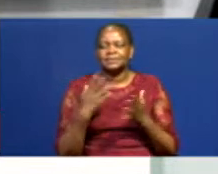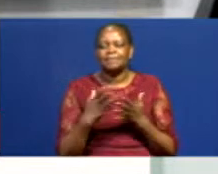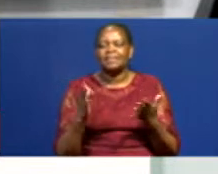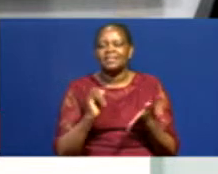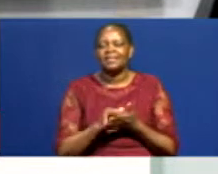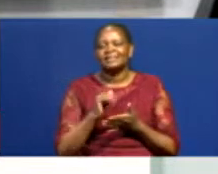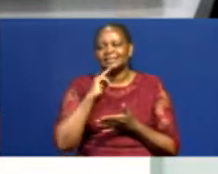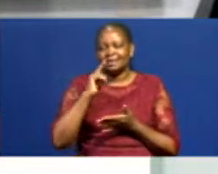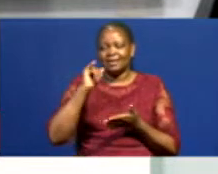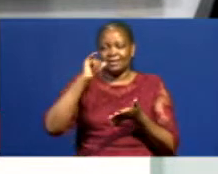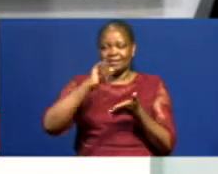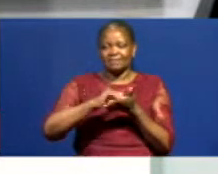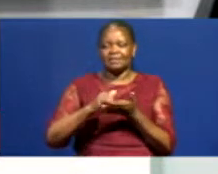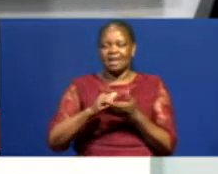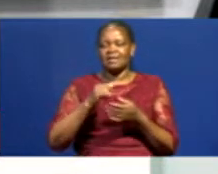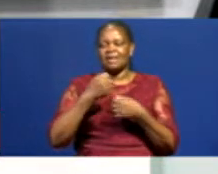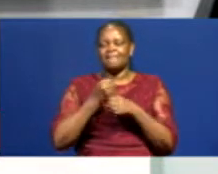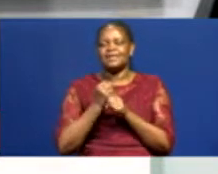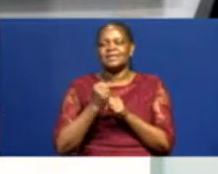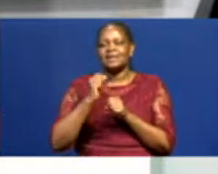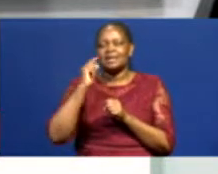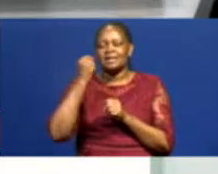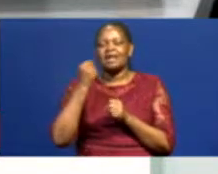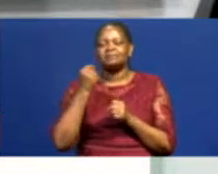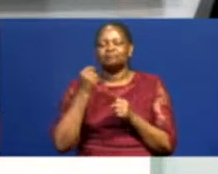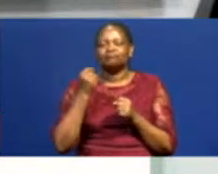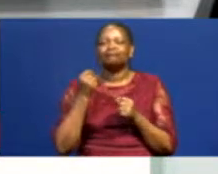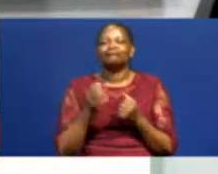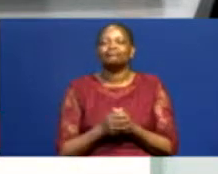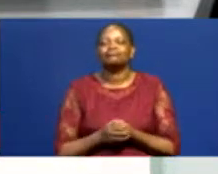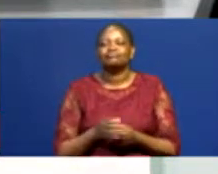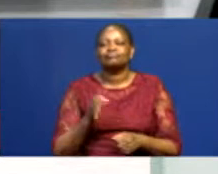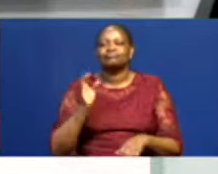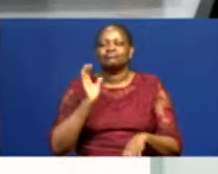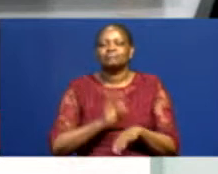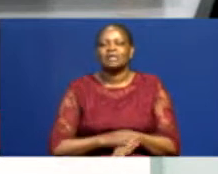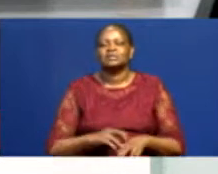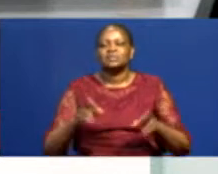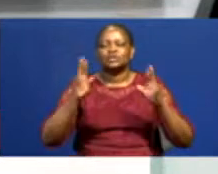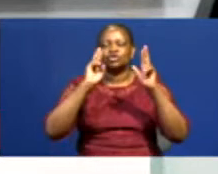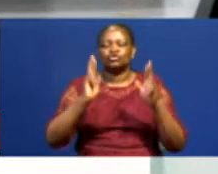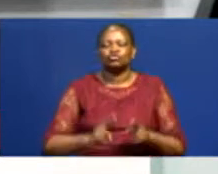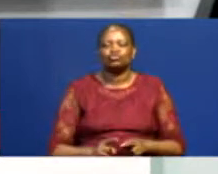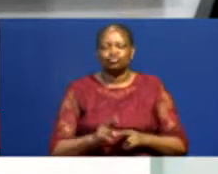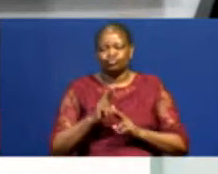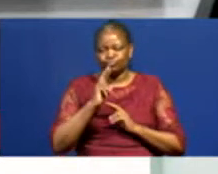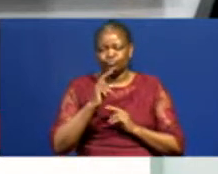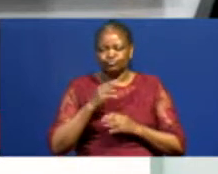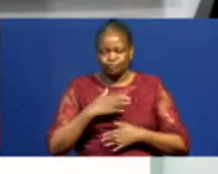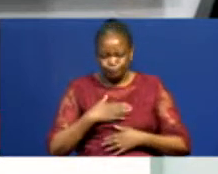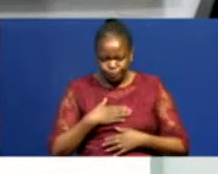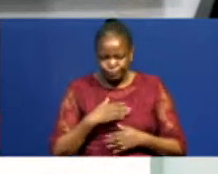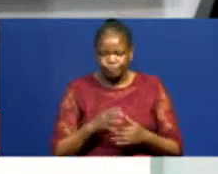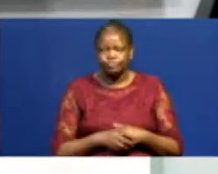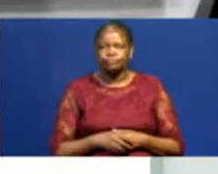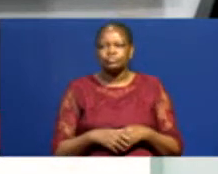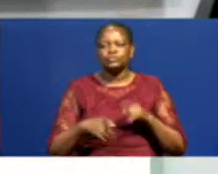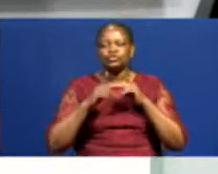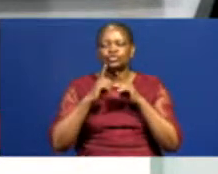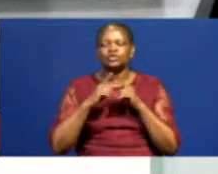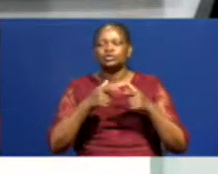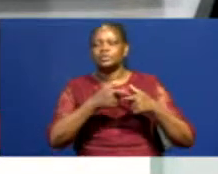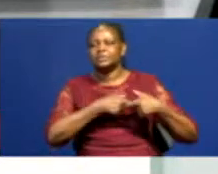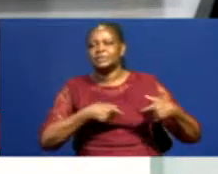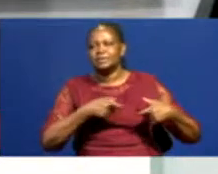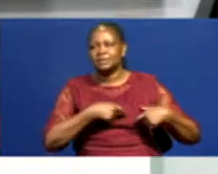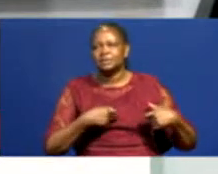says has earned the country international accolades. Addressing the 27th conference of the International Associations of Peacekeeping Training Centers